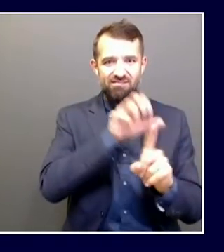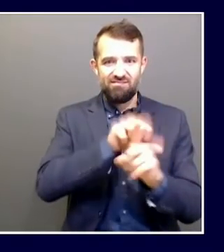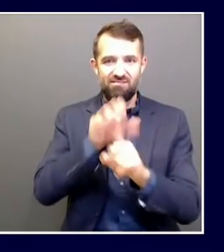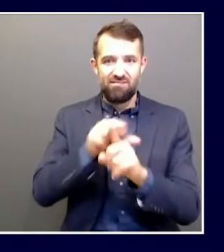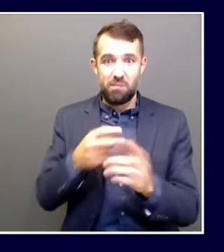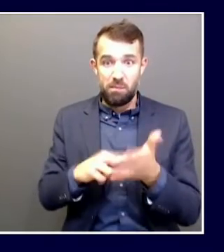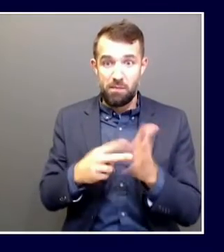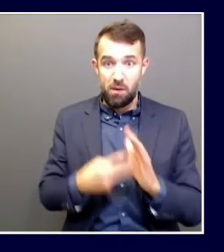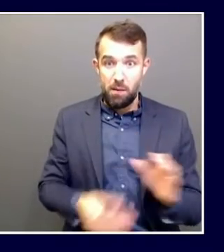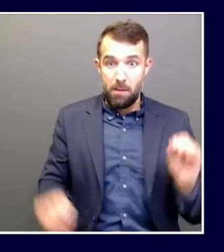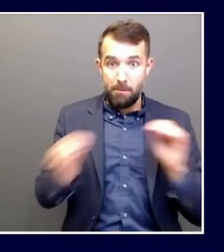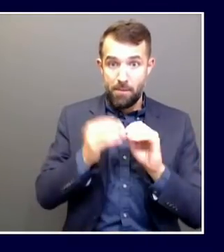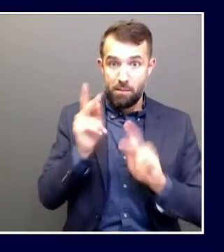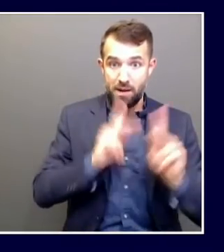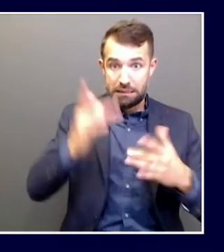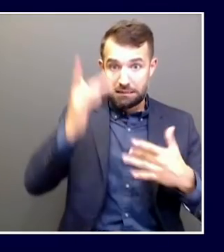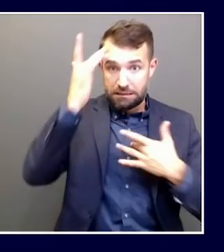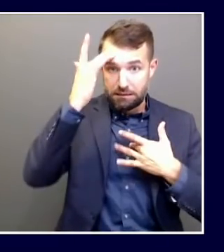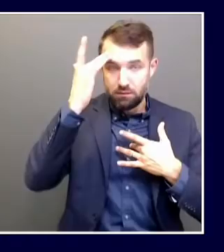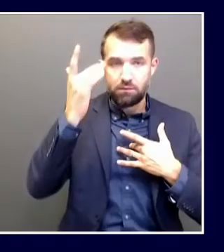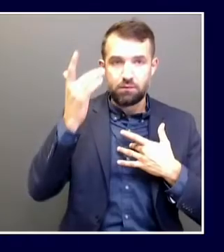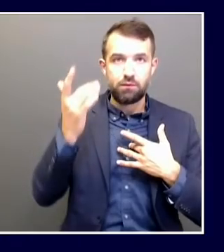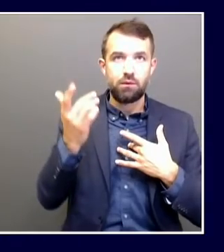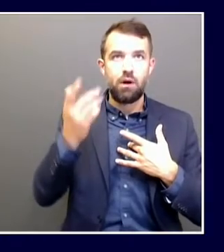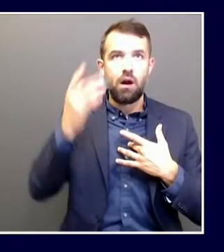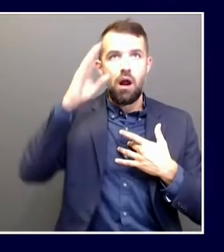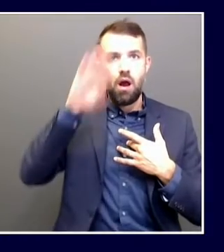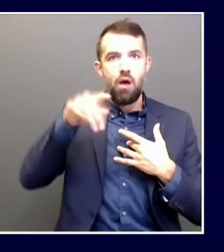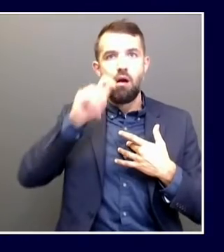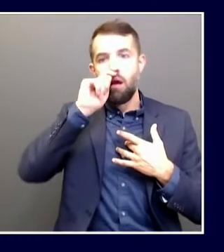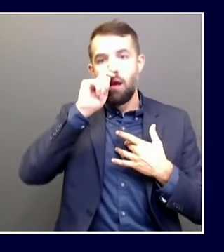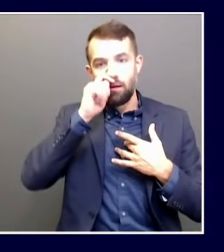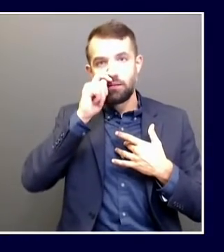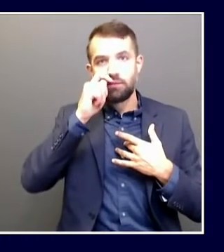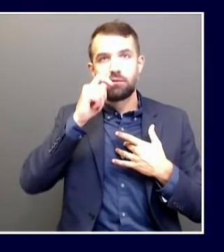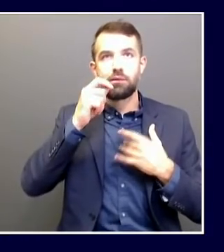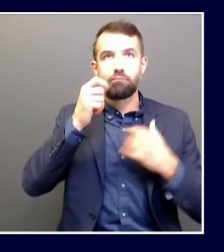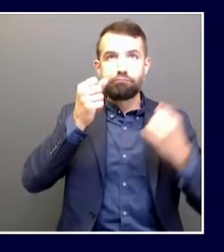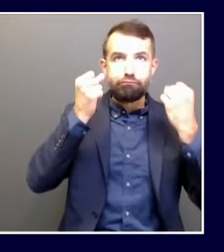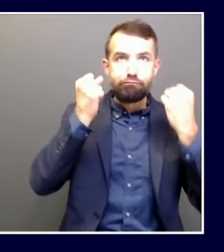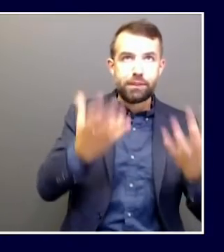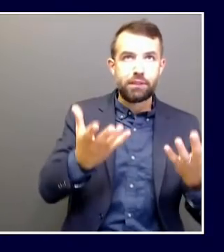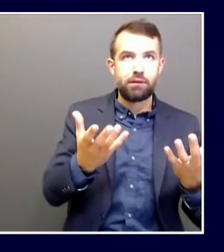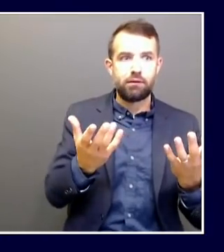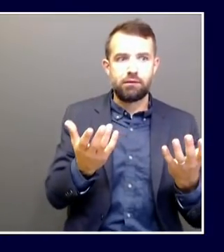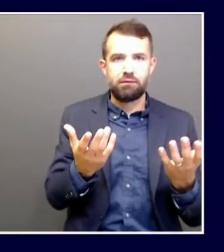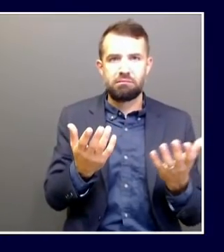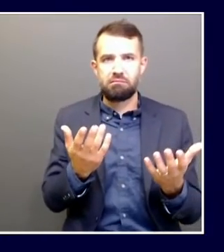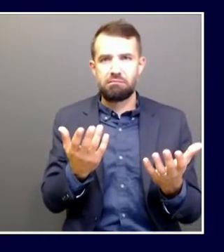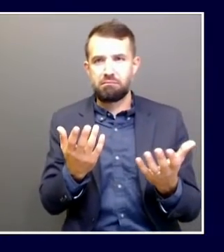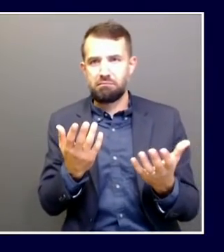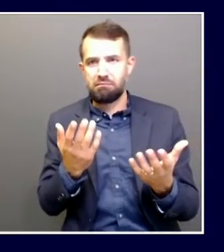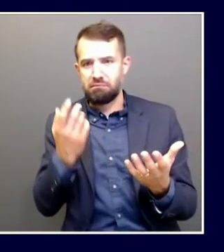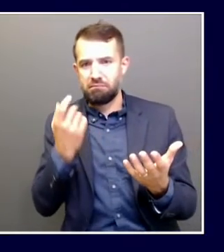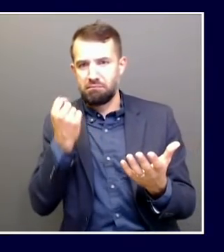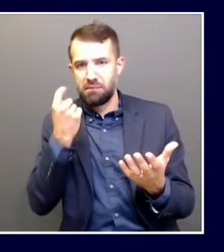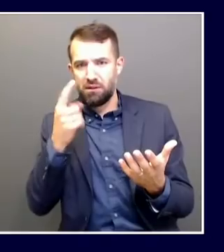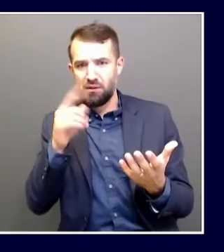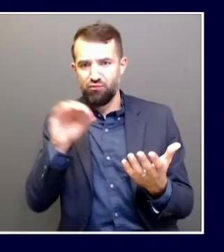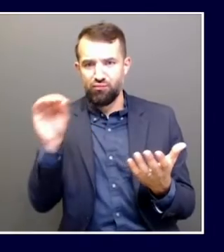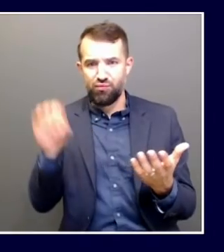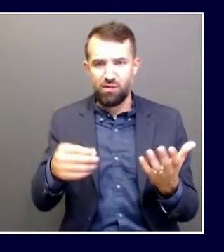expanding the number of tests you're doing, if your positivity rate is still rising, that means there's more positive cases out there. Can you make